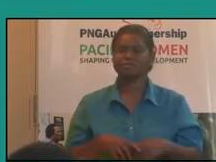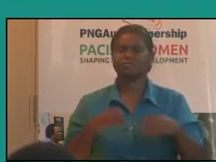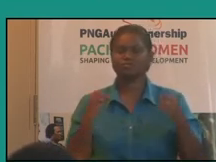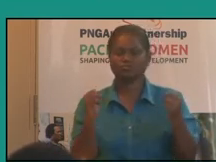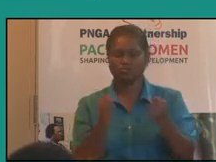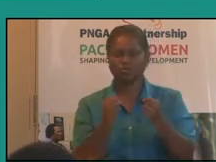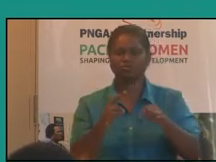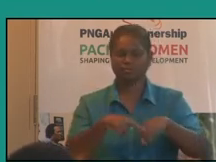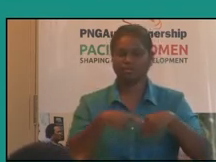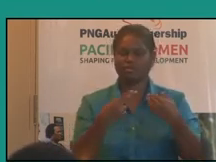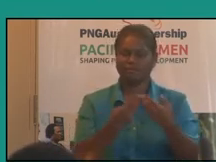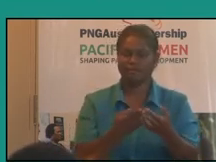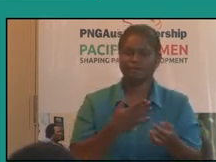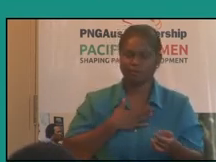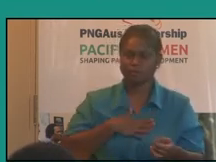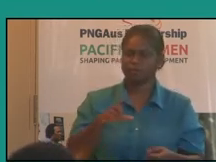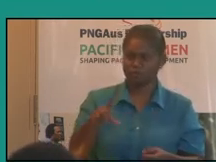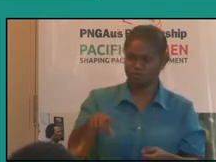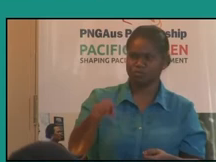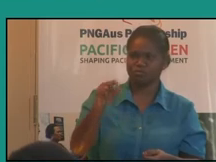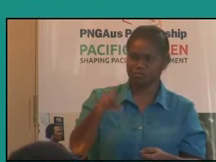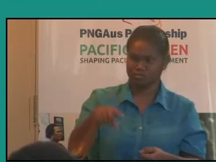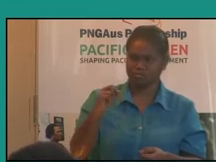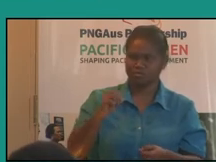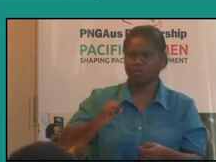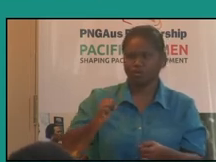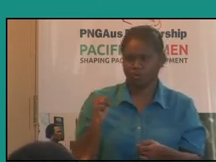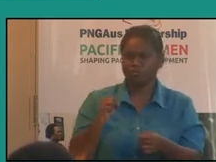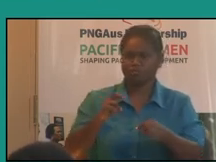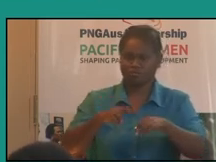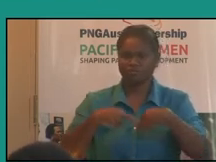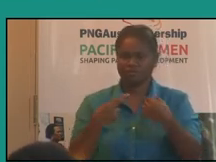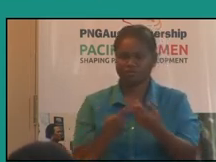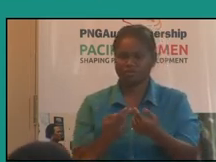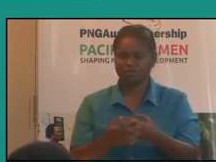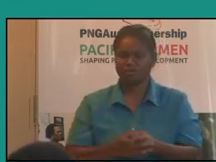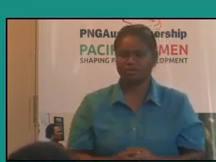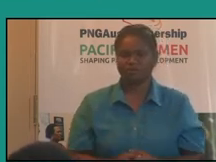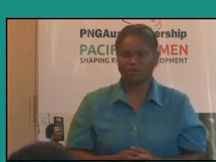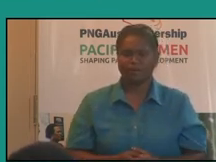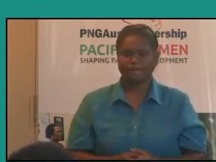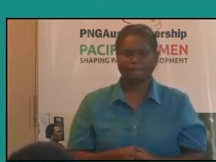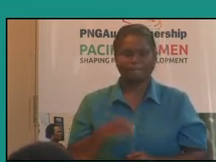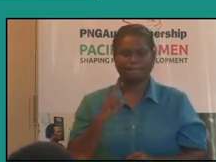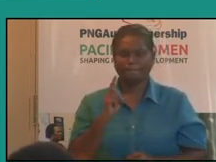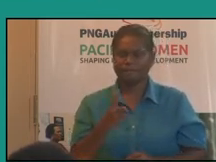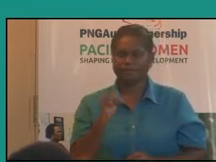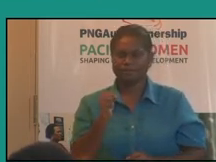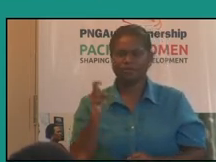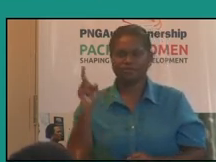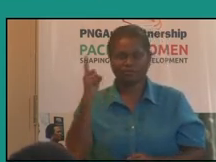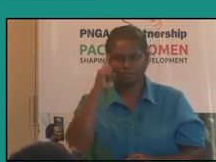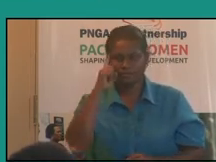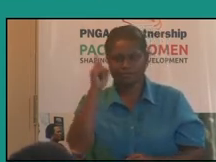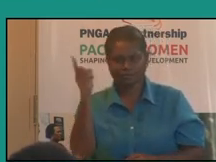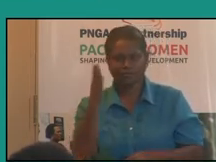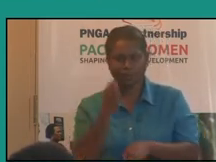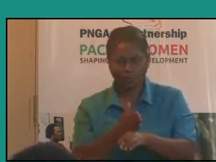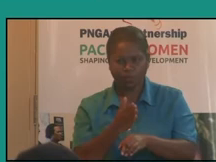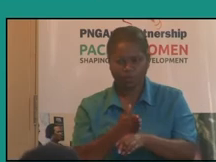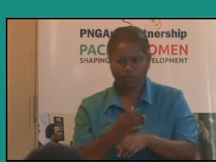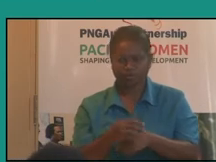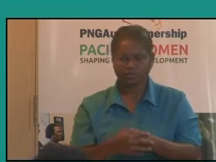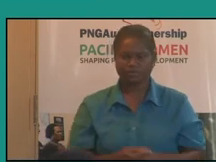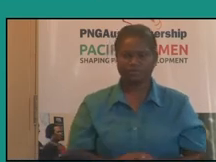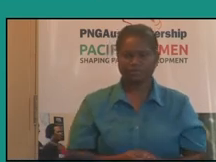and women, but it still goes down to who you know and what they've done for you. And then when people think about that, the person that's